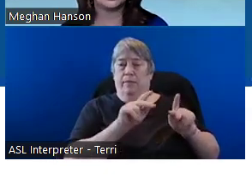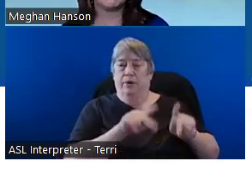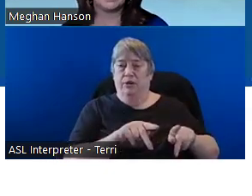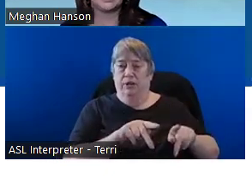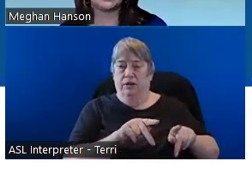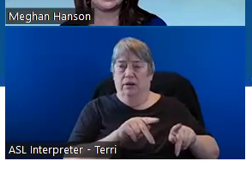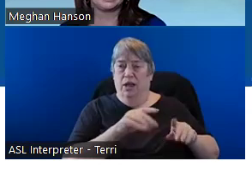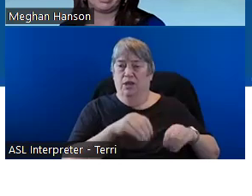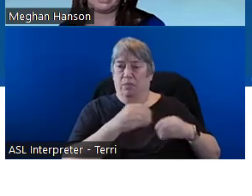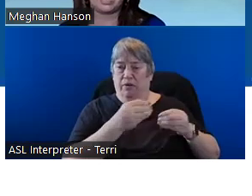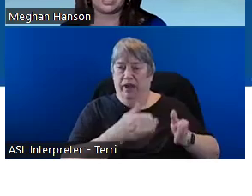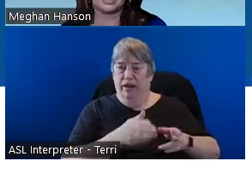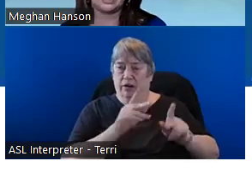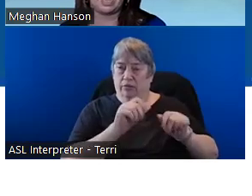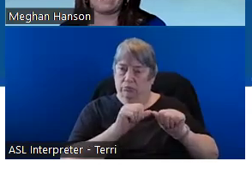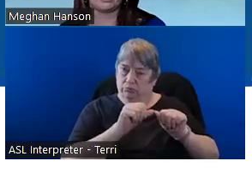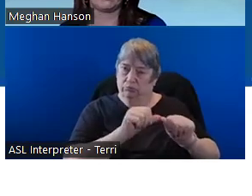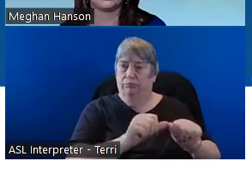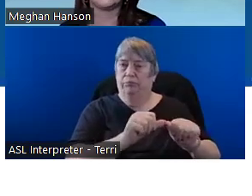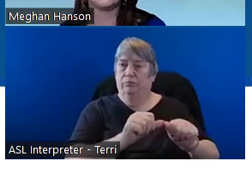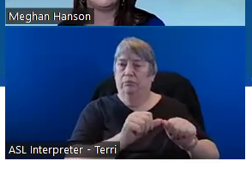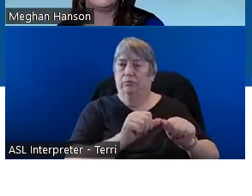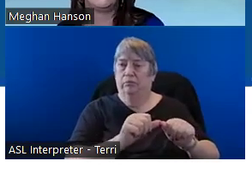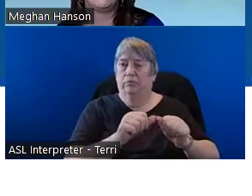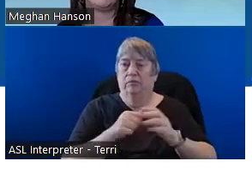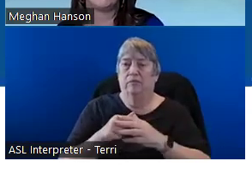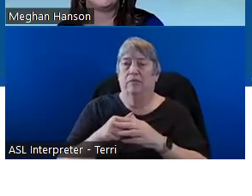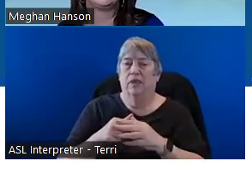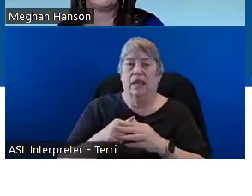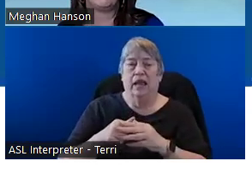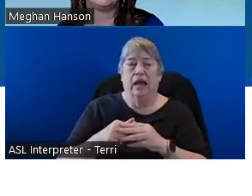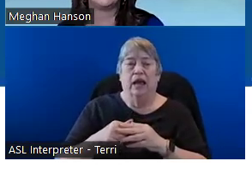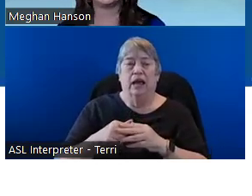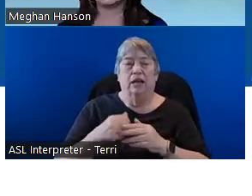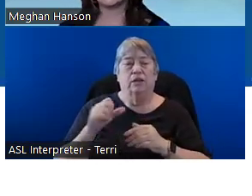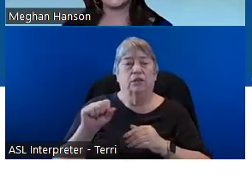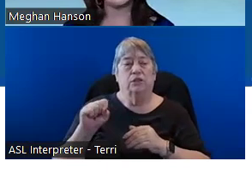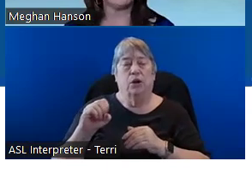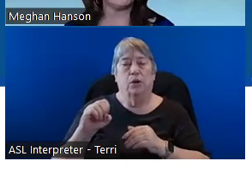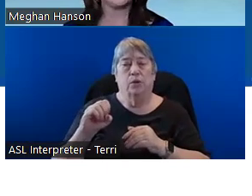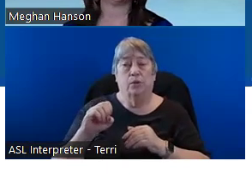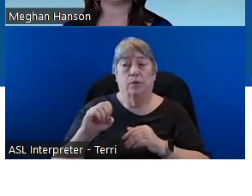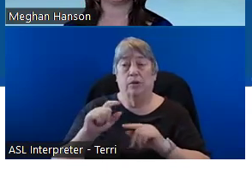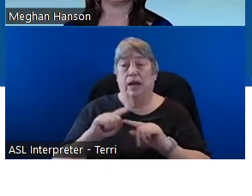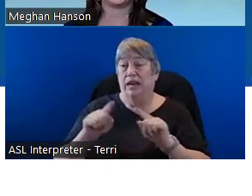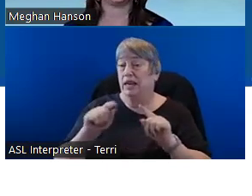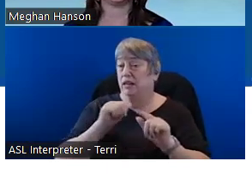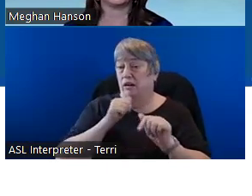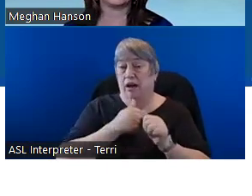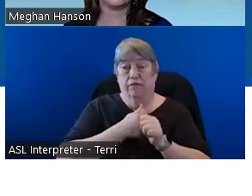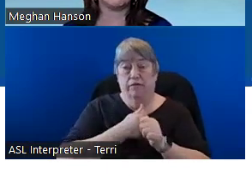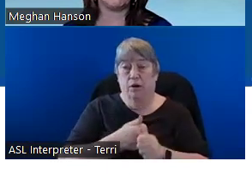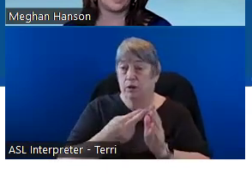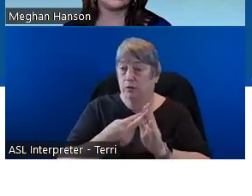provider is maintained the stability that they need to have this service. And so unless they're not in compliance or they're